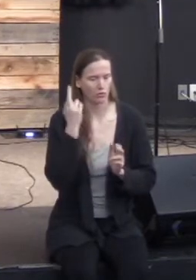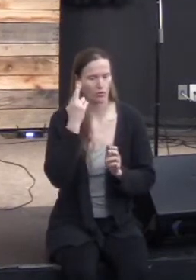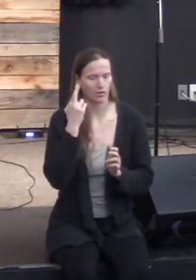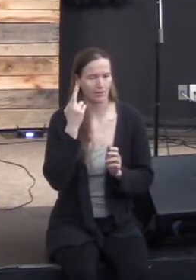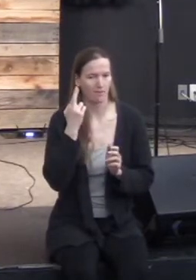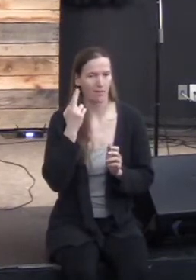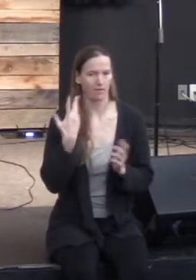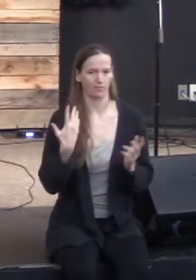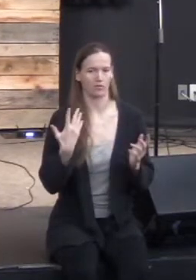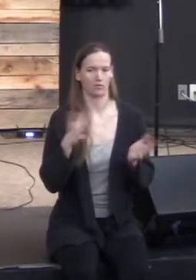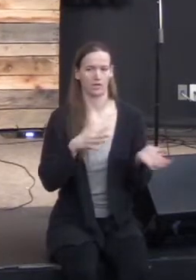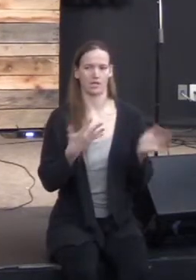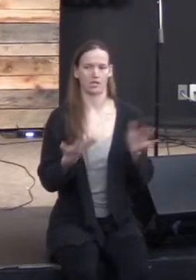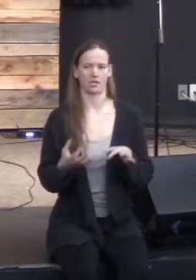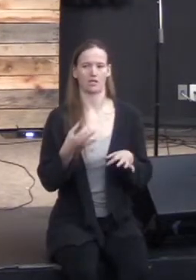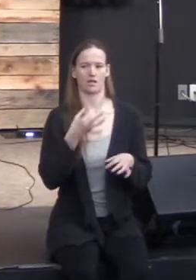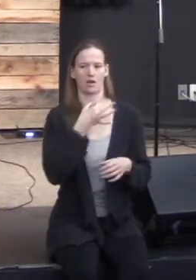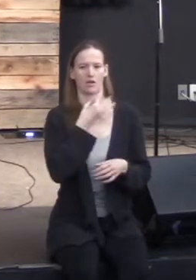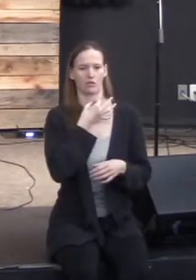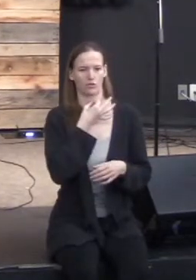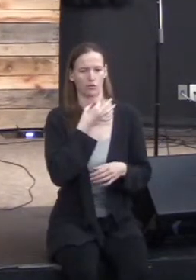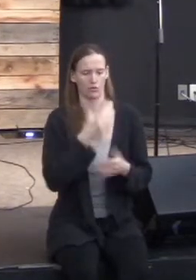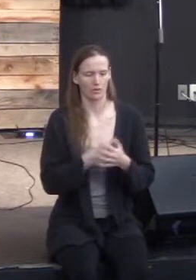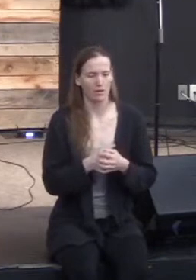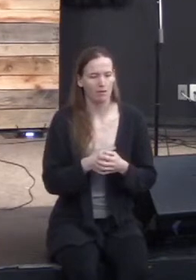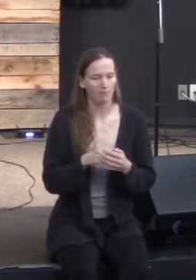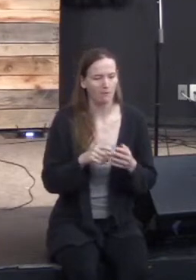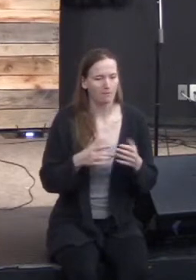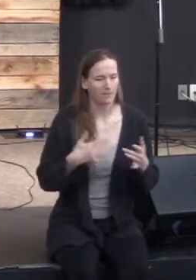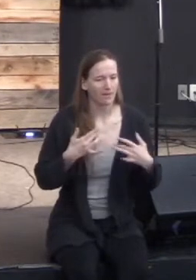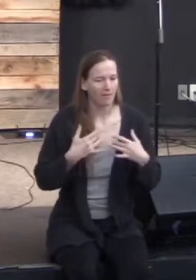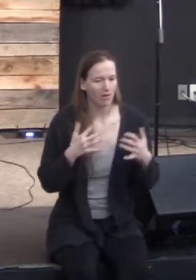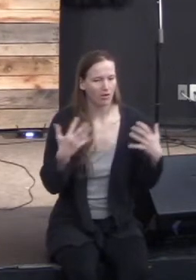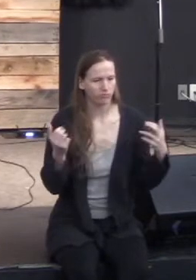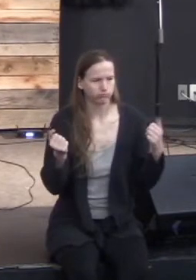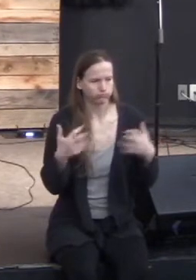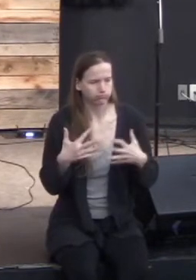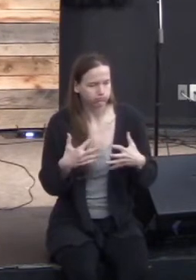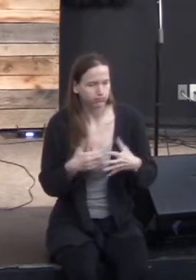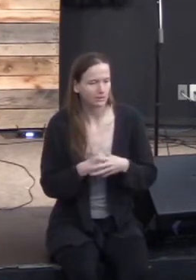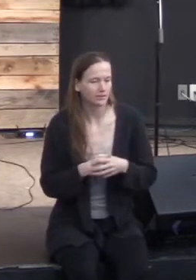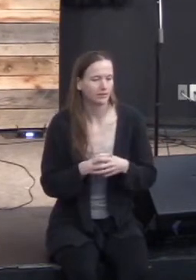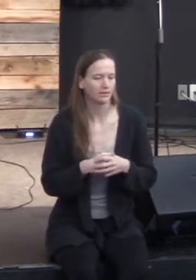So, like, the fear set in, and the reality of his life is over.